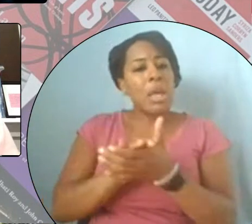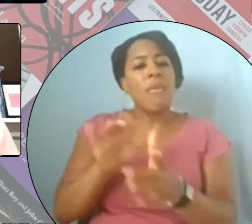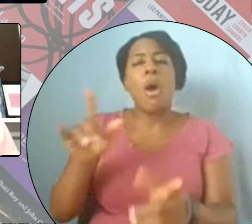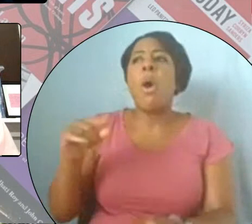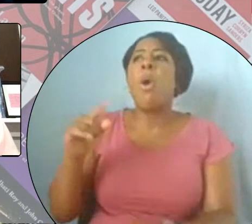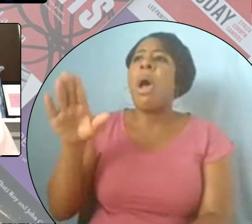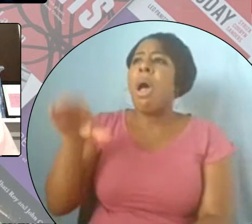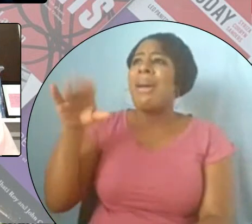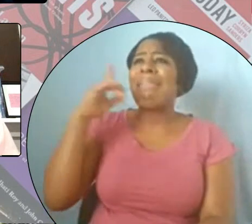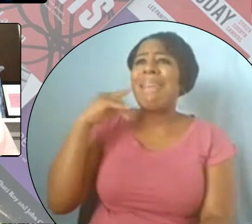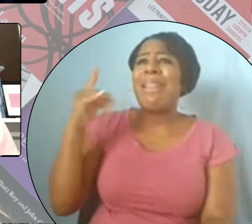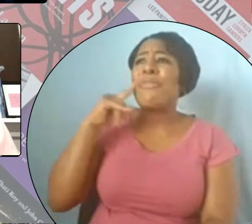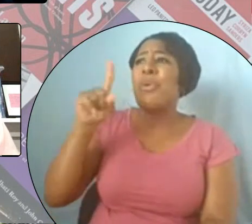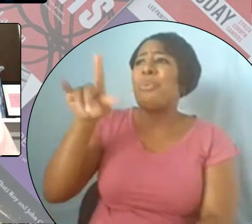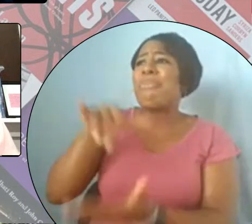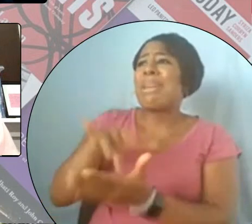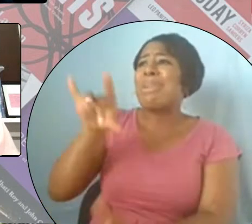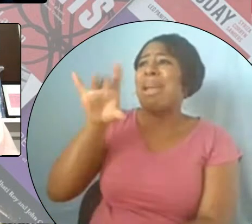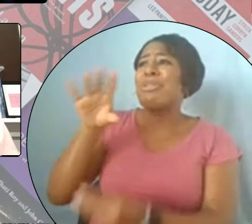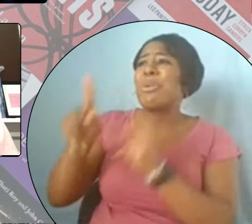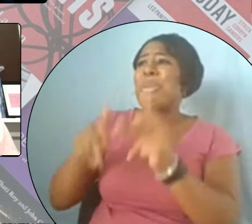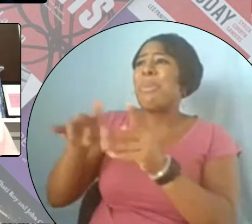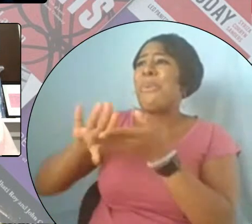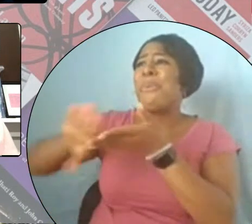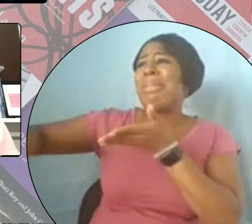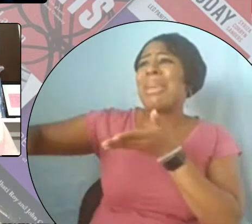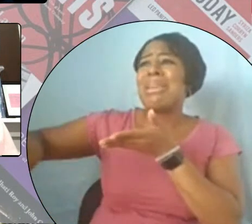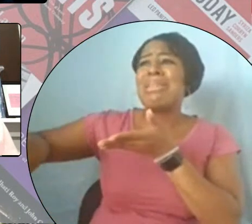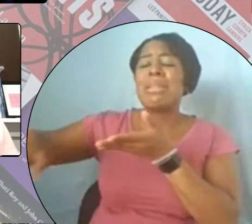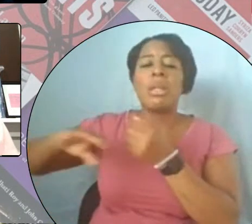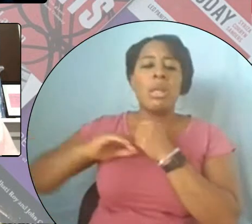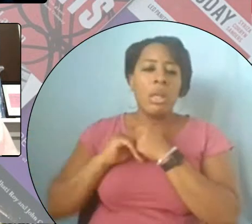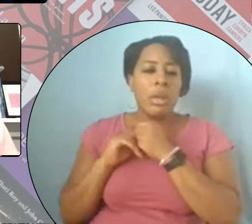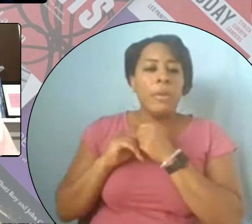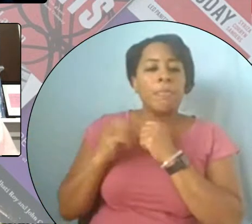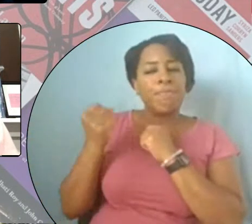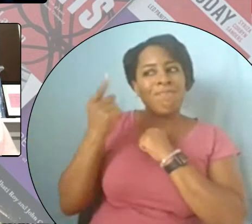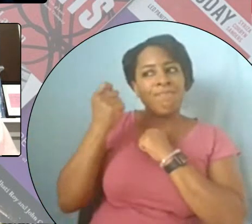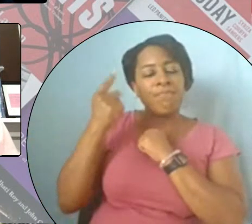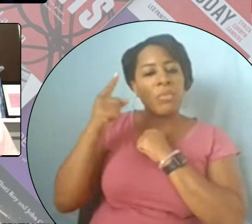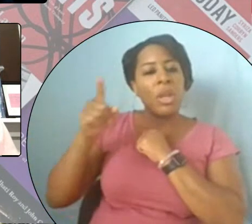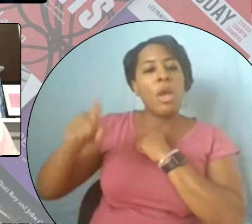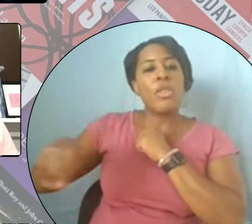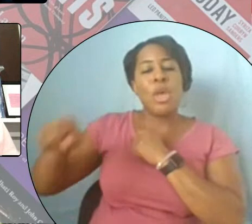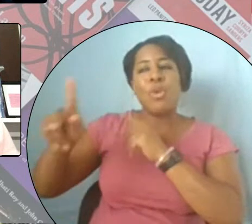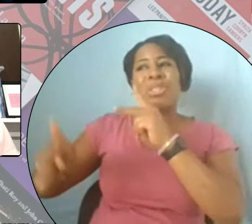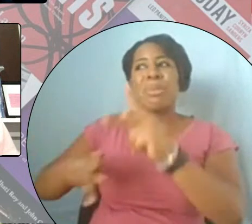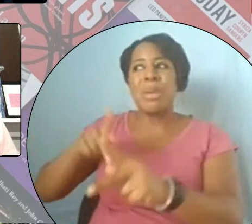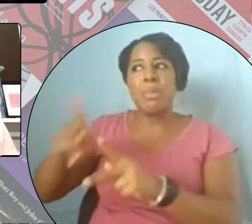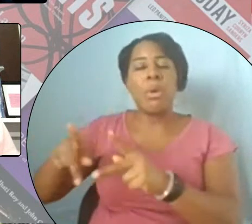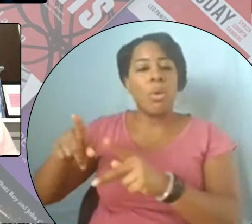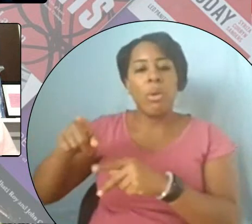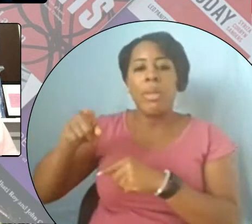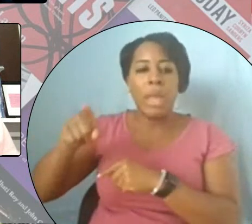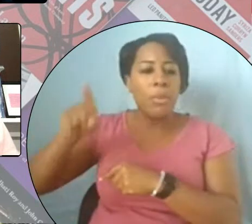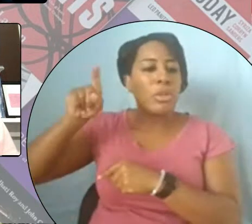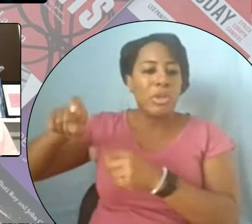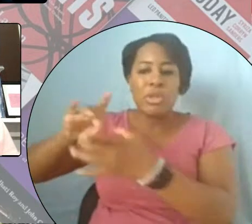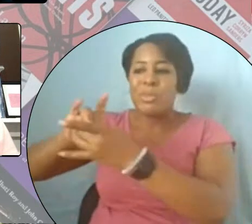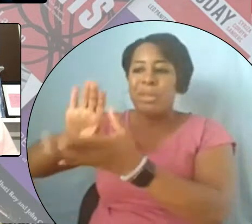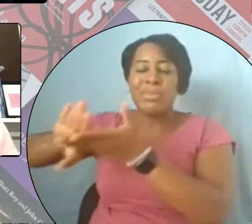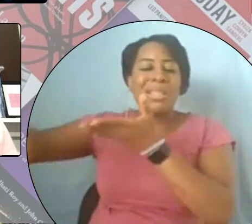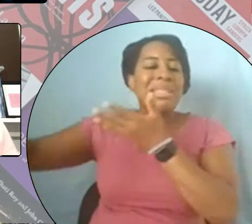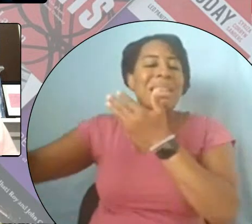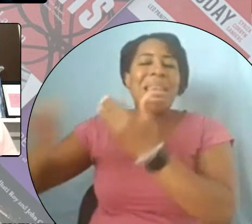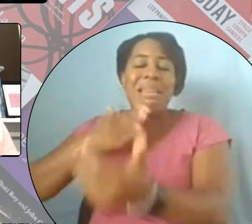in California. These were people who would be released within the year anyway. And so that's